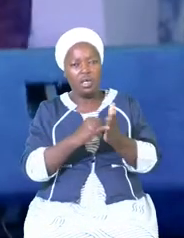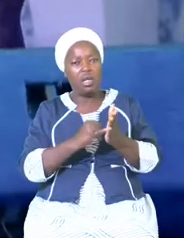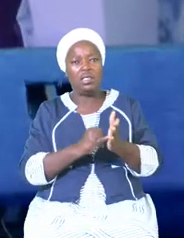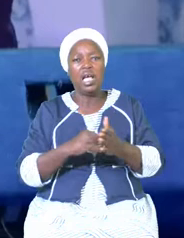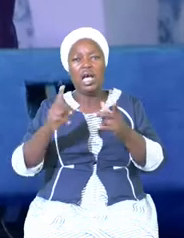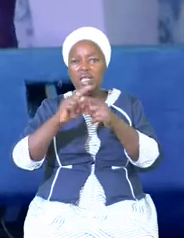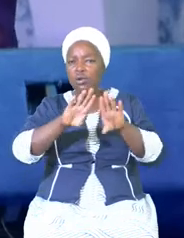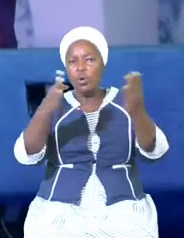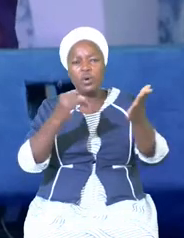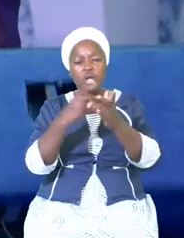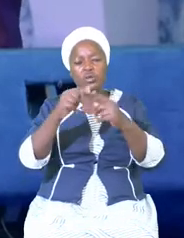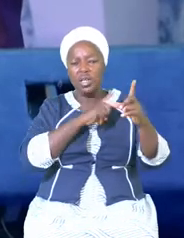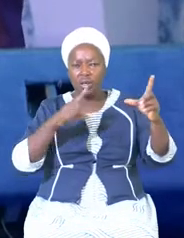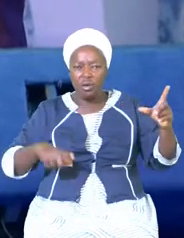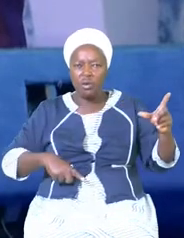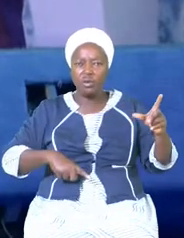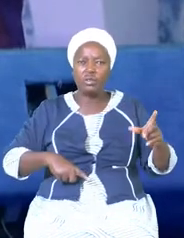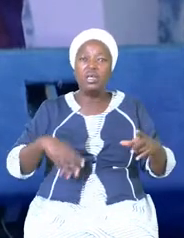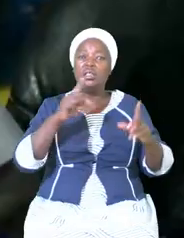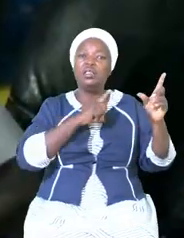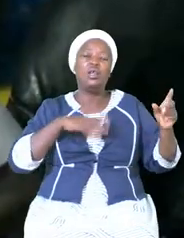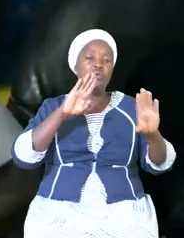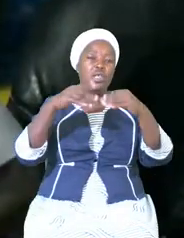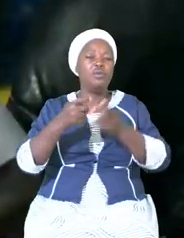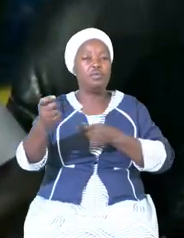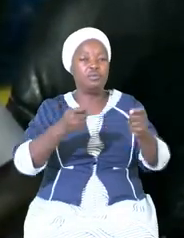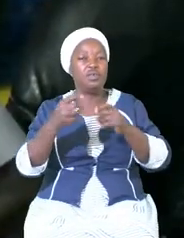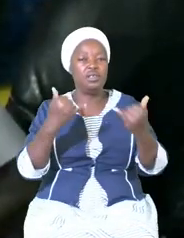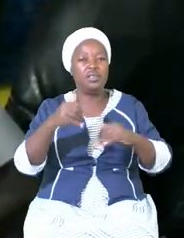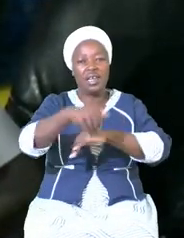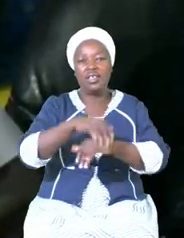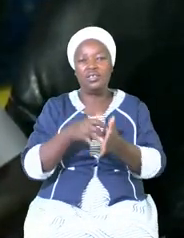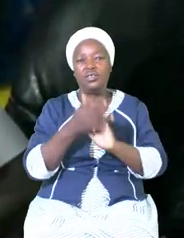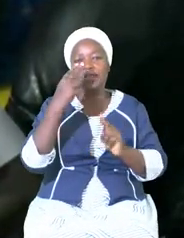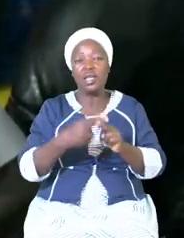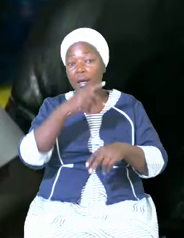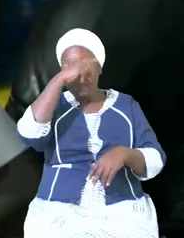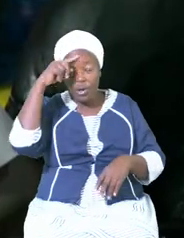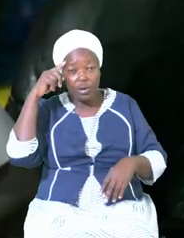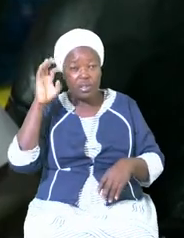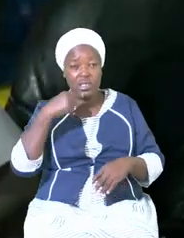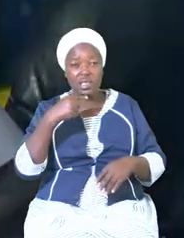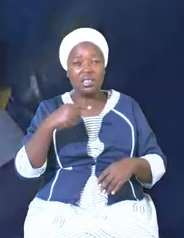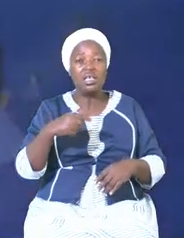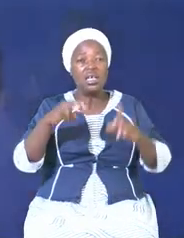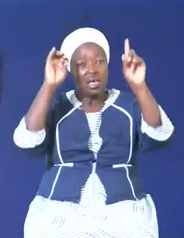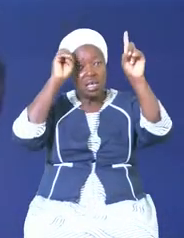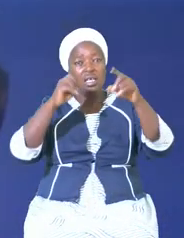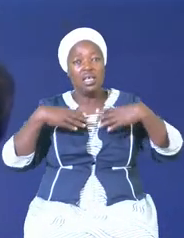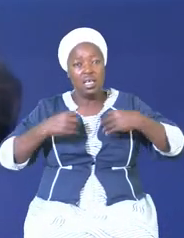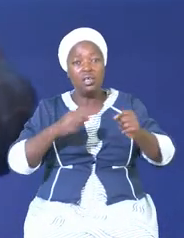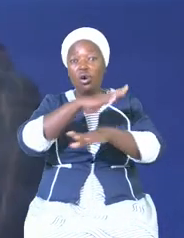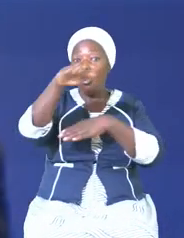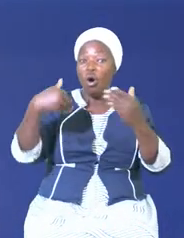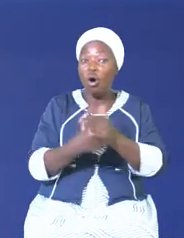I expose it to the Lord will give you dominion tonight. Because it says, he healed all